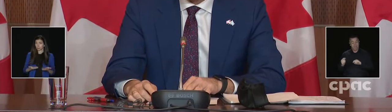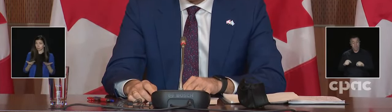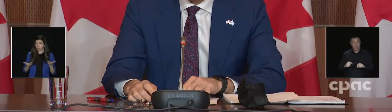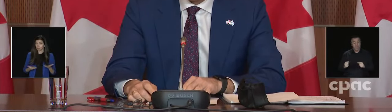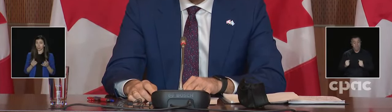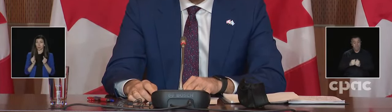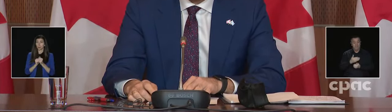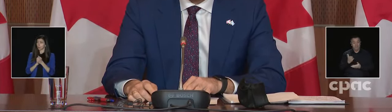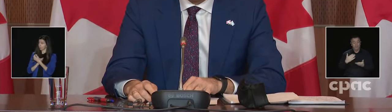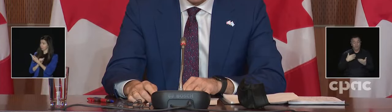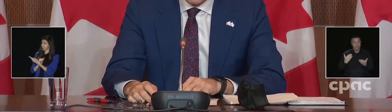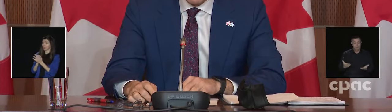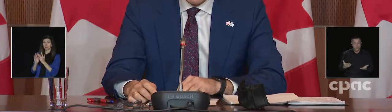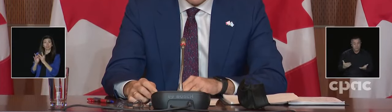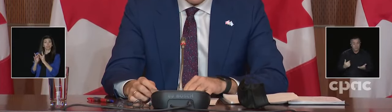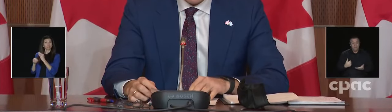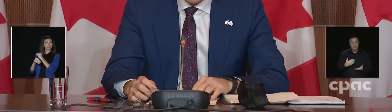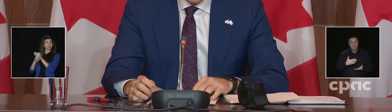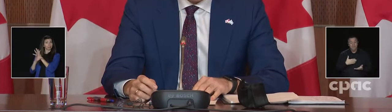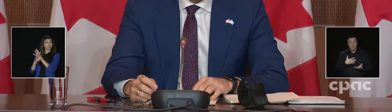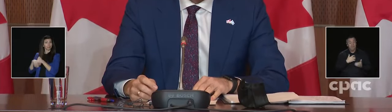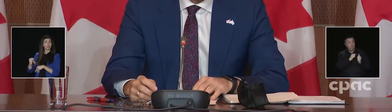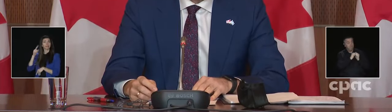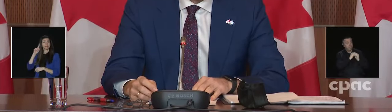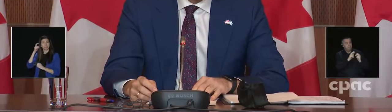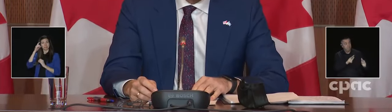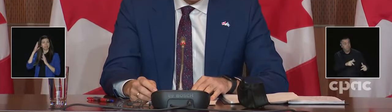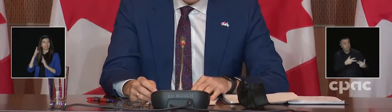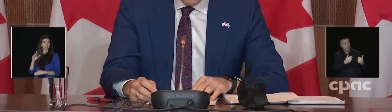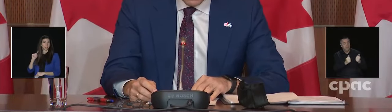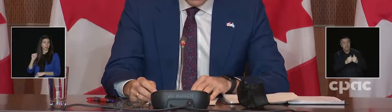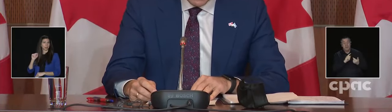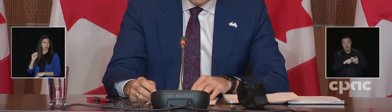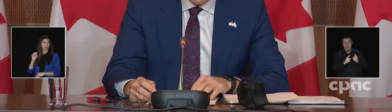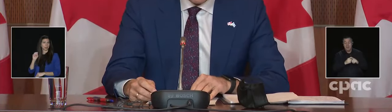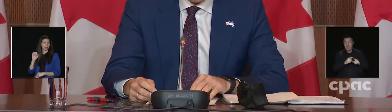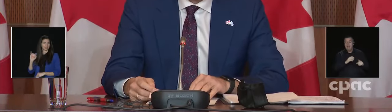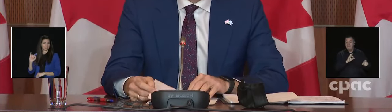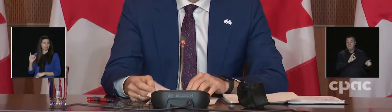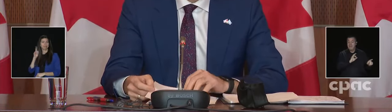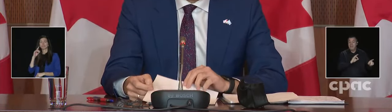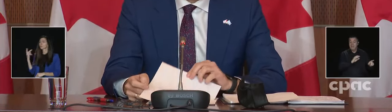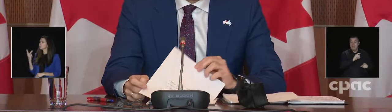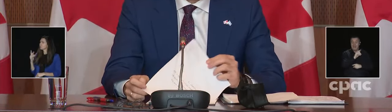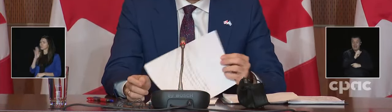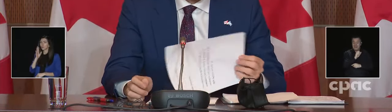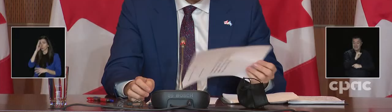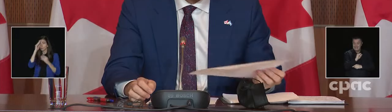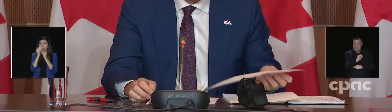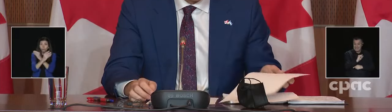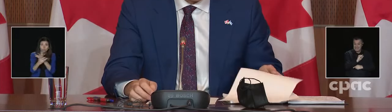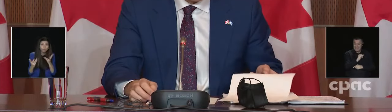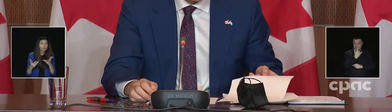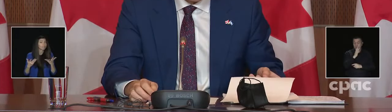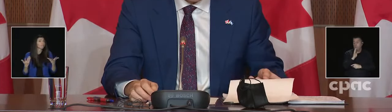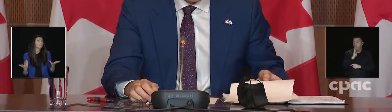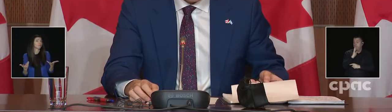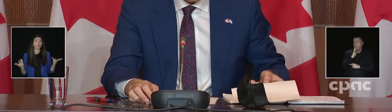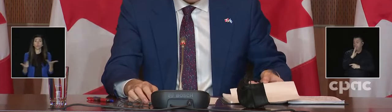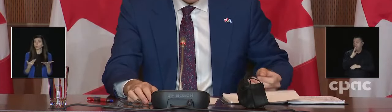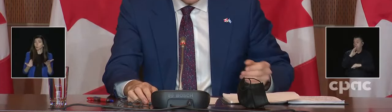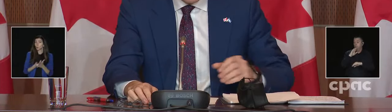company of my colleague, Minister Filomena Tassi, to provide an update on the latest developments in our fight against